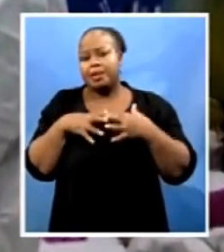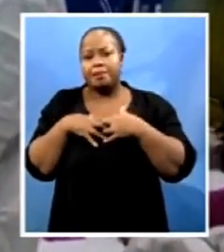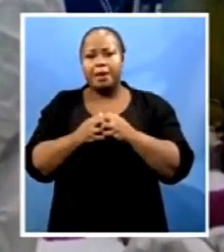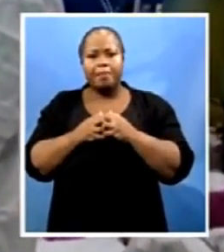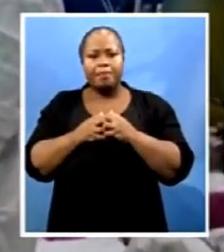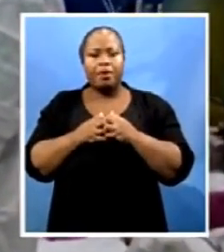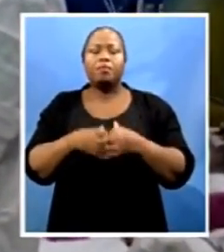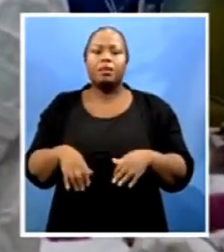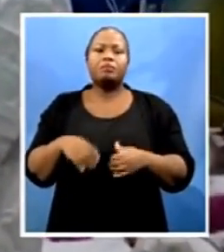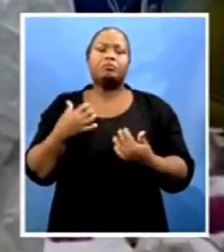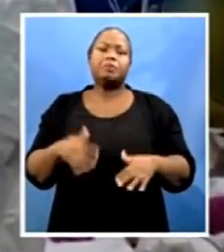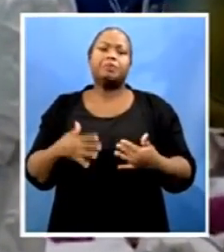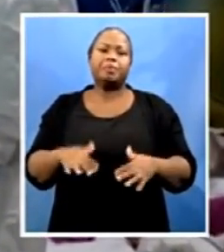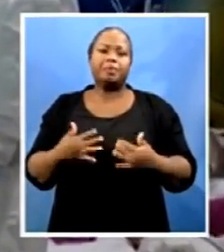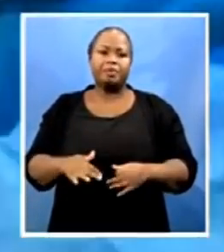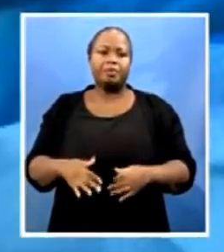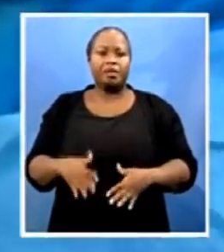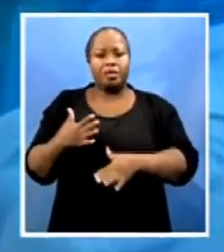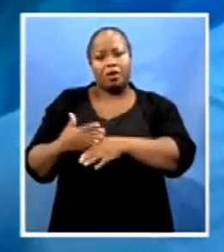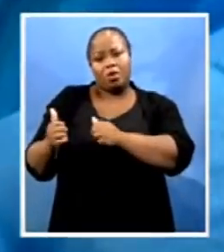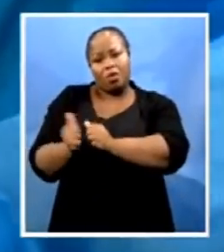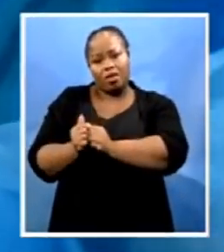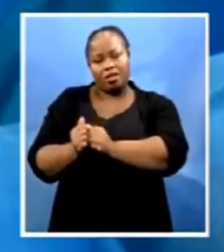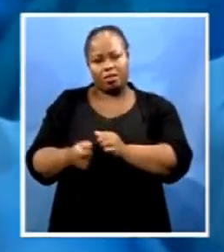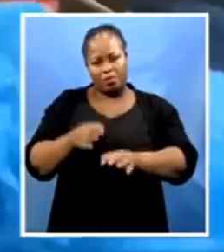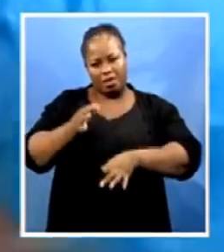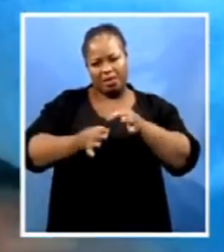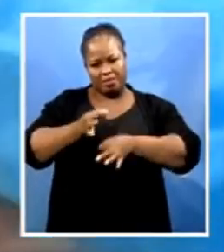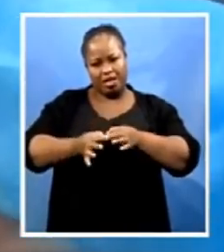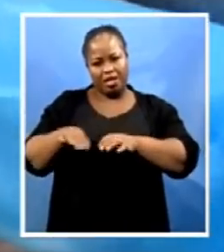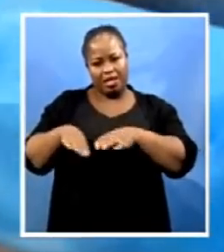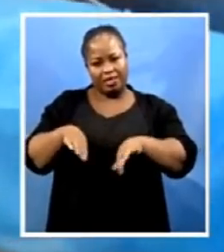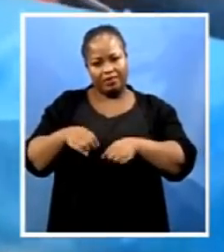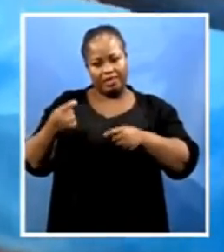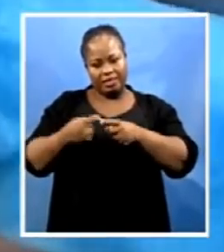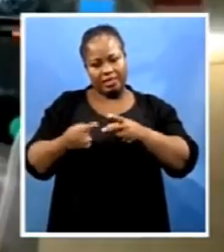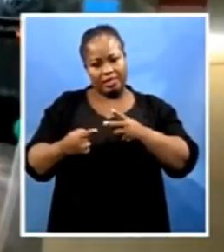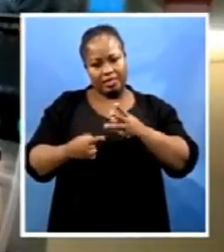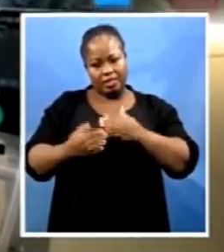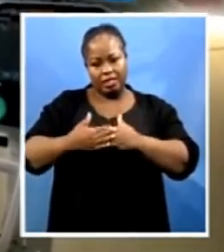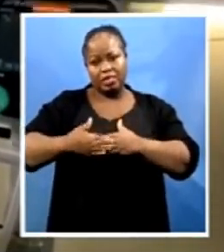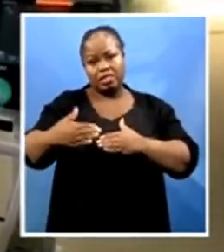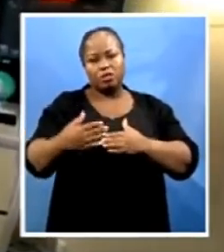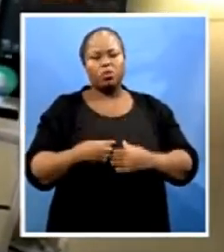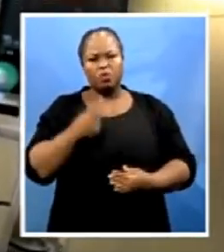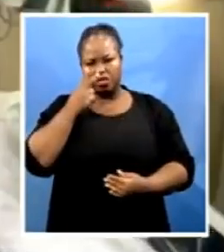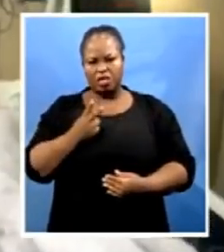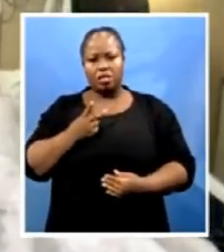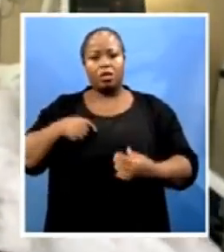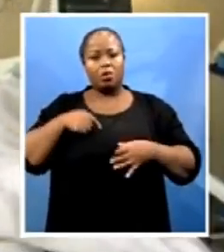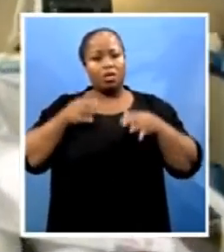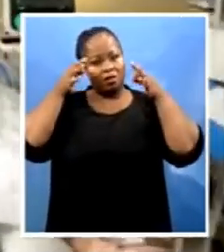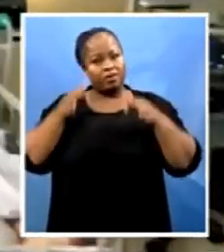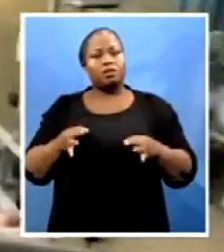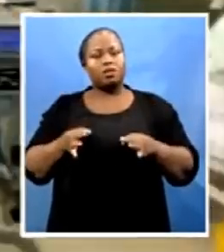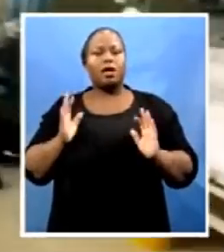the various areas of activity, you will see that a lot of meaningful decisions have been taken to bolster